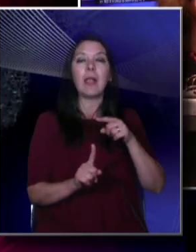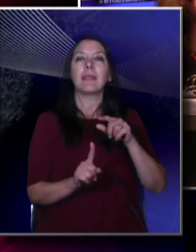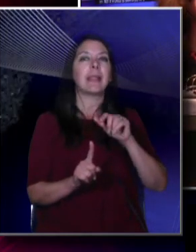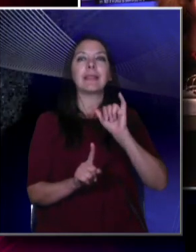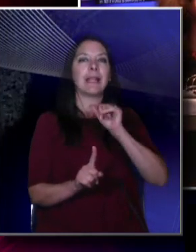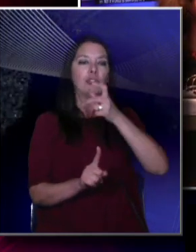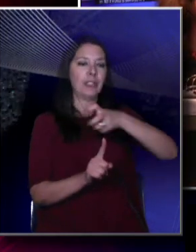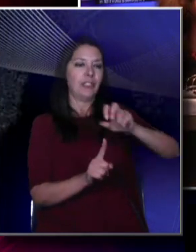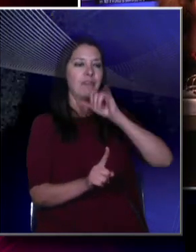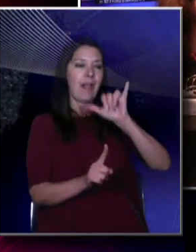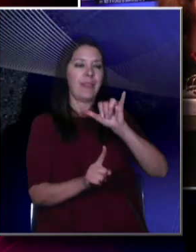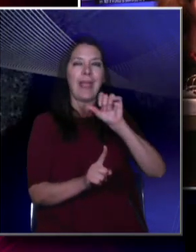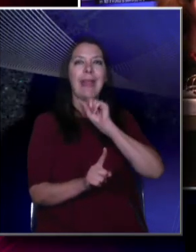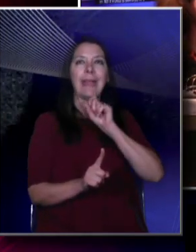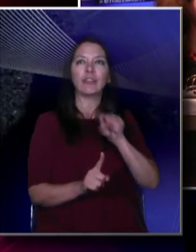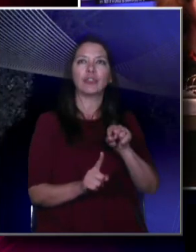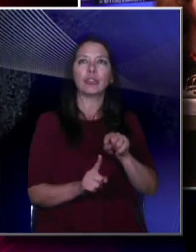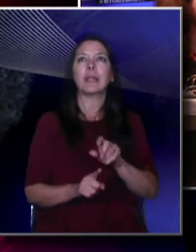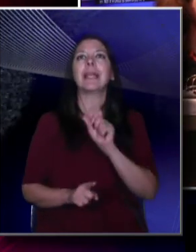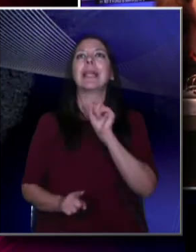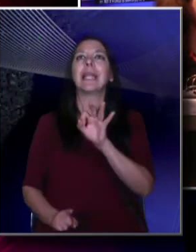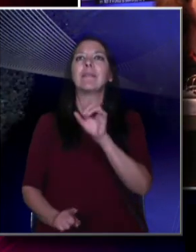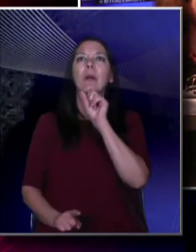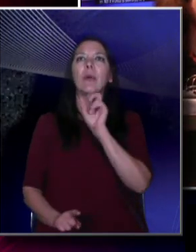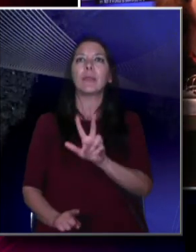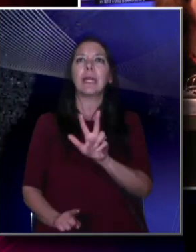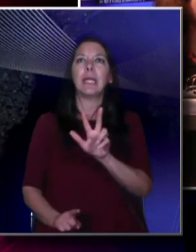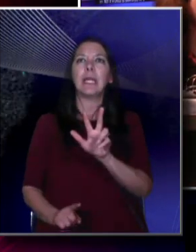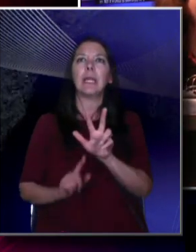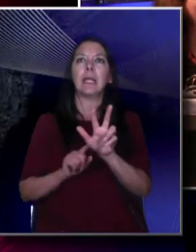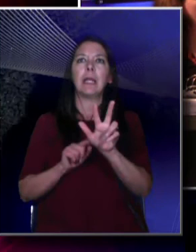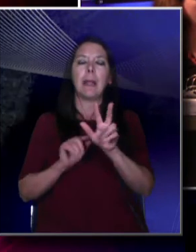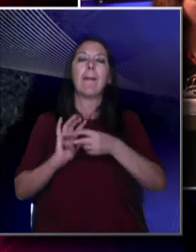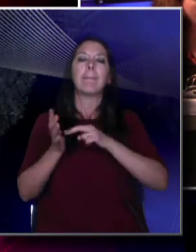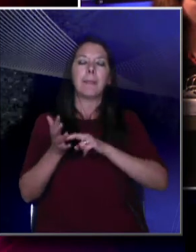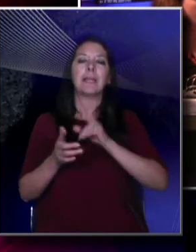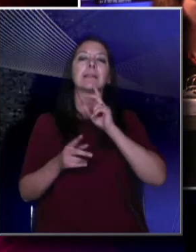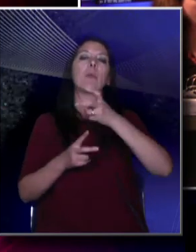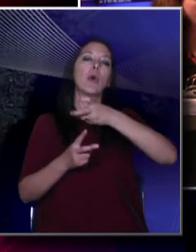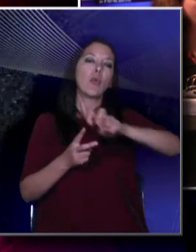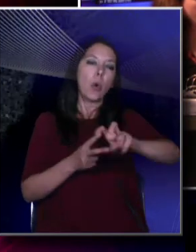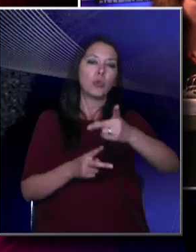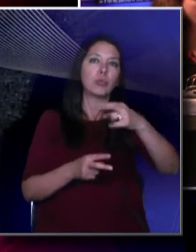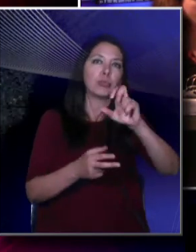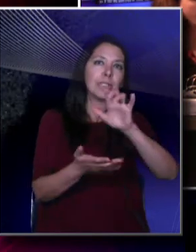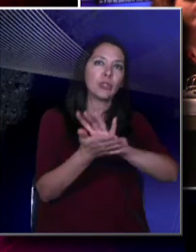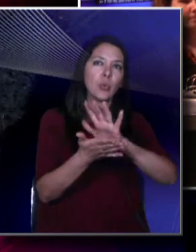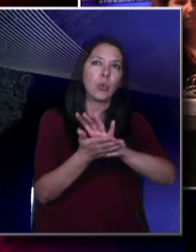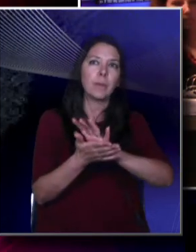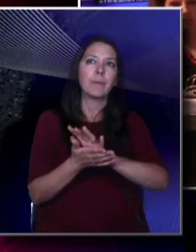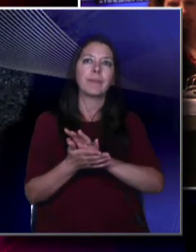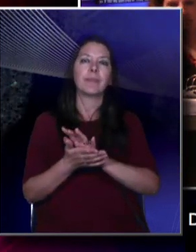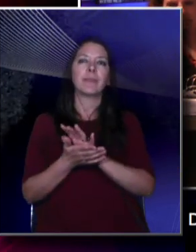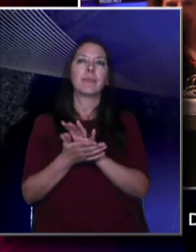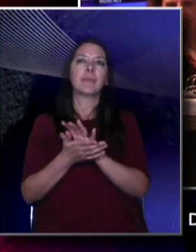If they are identified at 3, they go directly to preschool. Those are